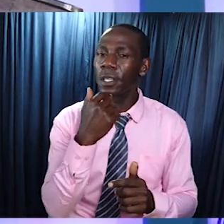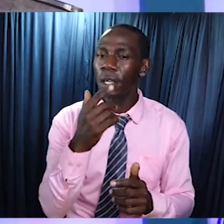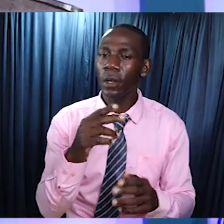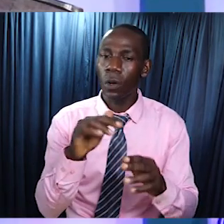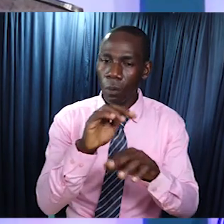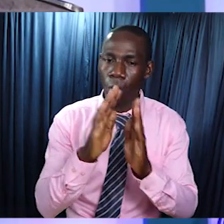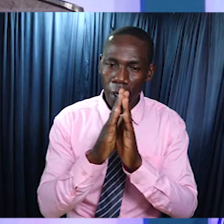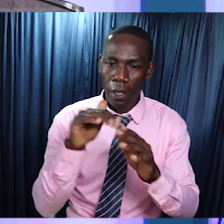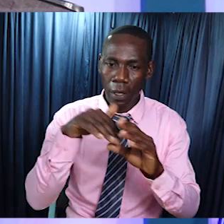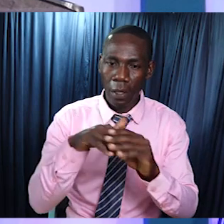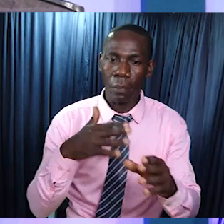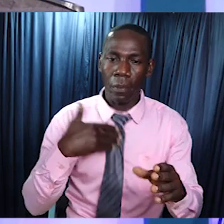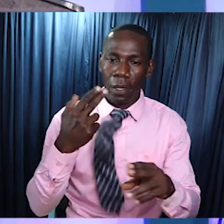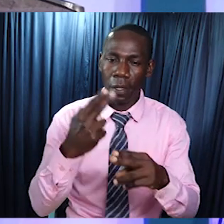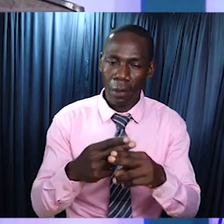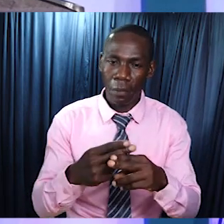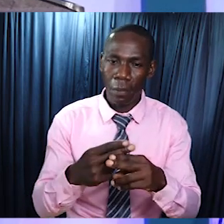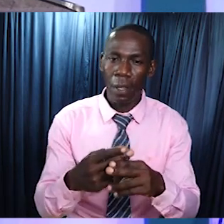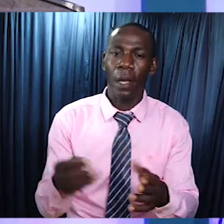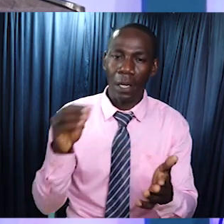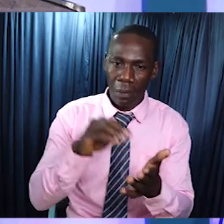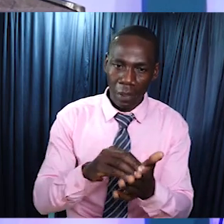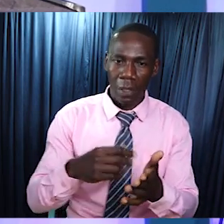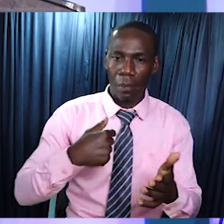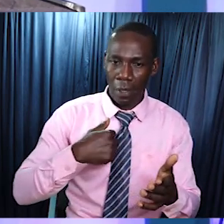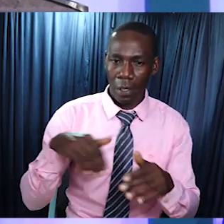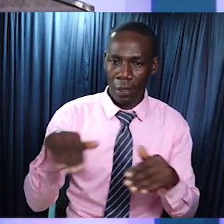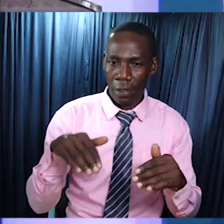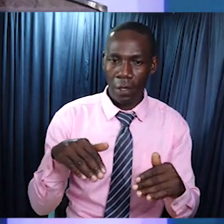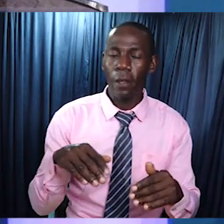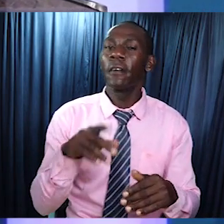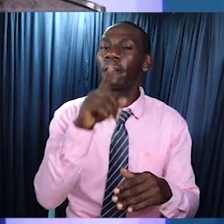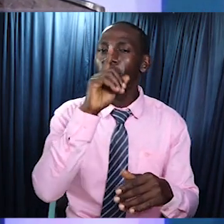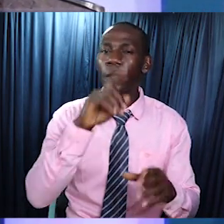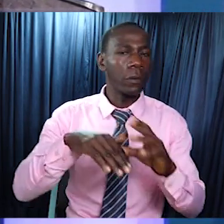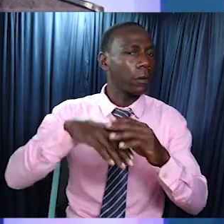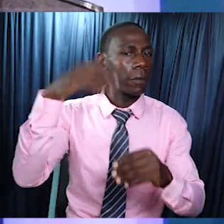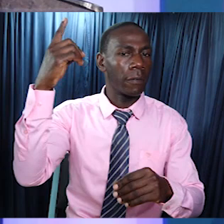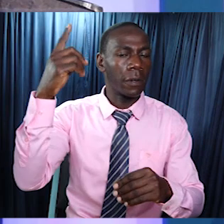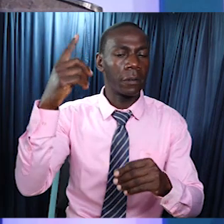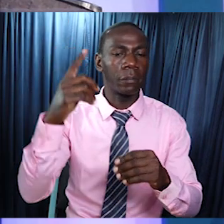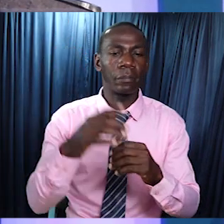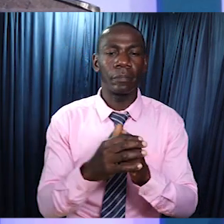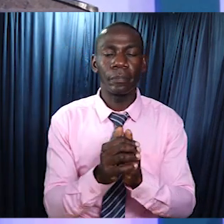Kwa jina langu. In my name. Nami nitafanya. I'll do that. Baba atukuzwe. For the Father to be glorified.